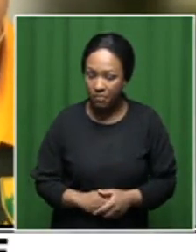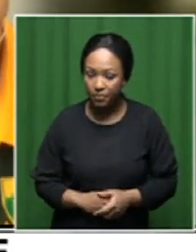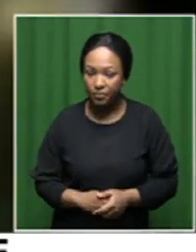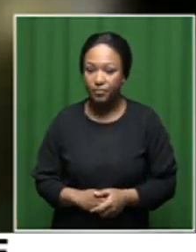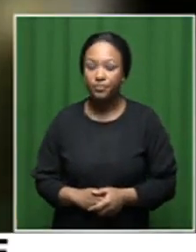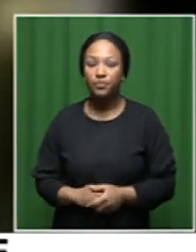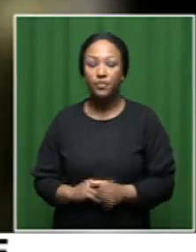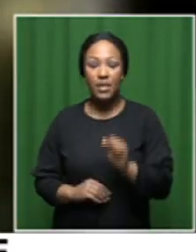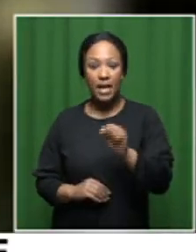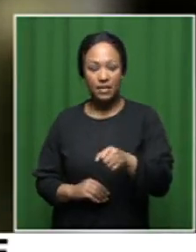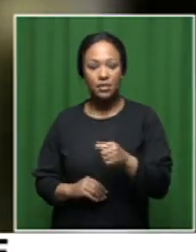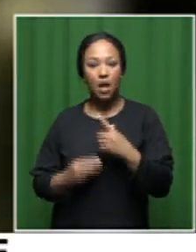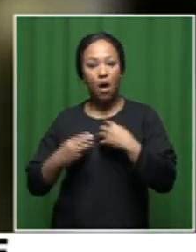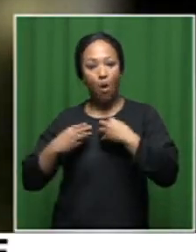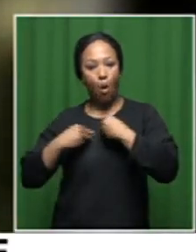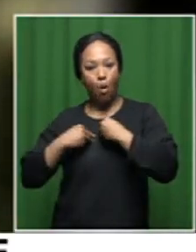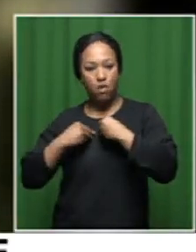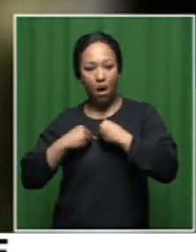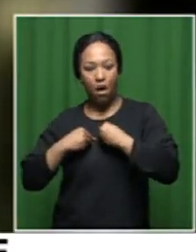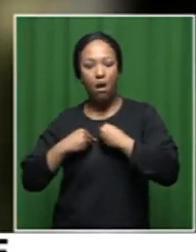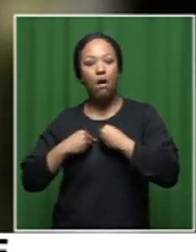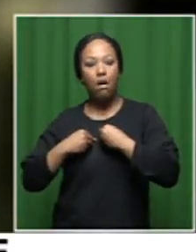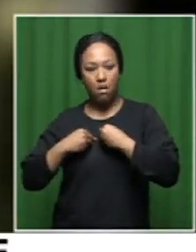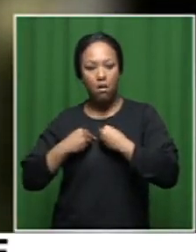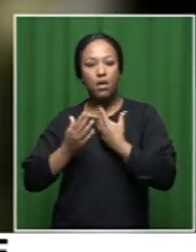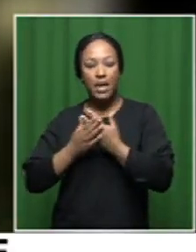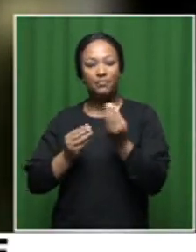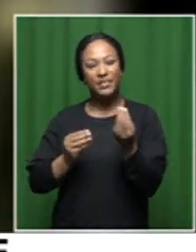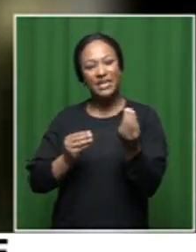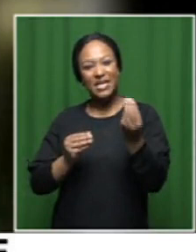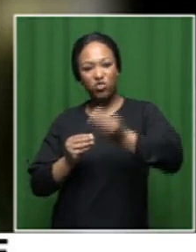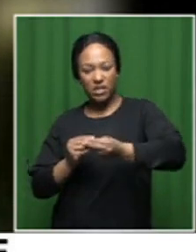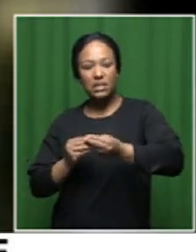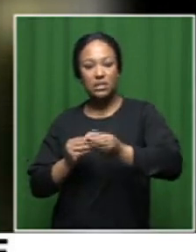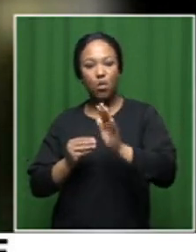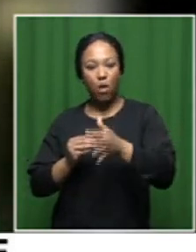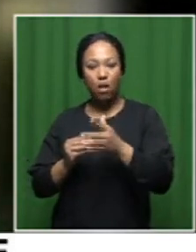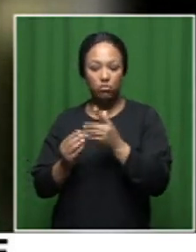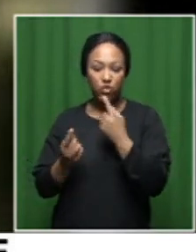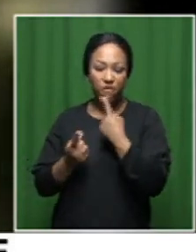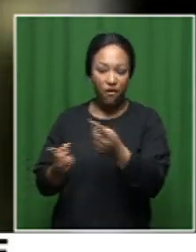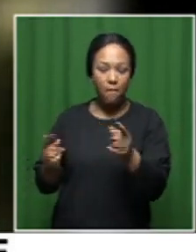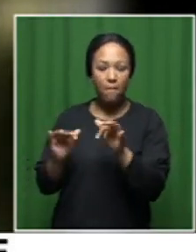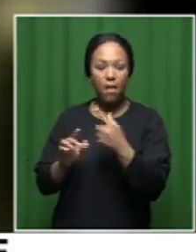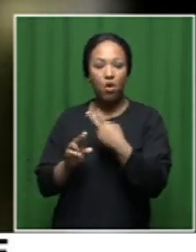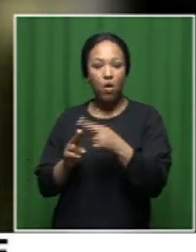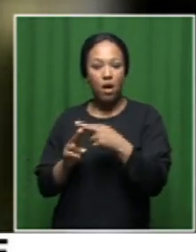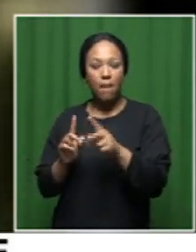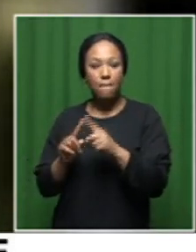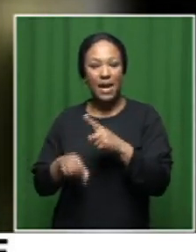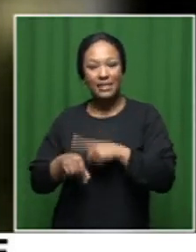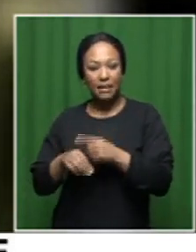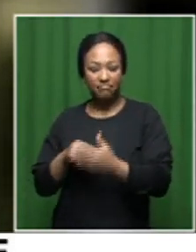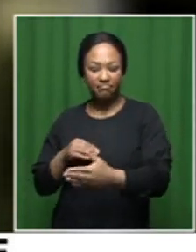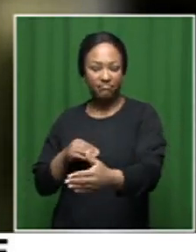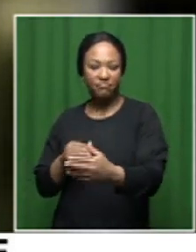certainly expect landlords to try and pass some of the cost of the interest rate increases across to their tenants. What tenants need to know is that that can't happen during the period of a